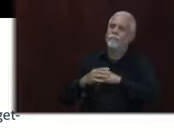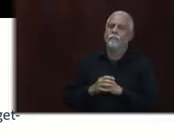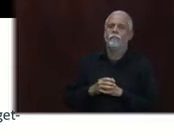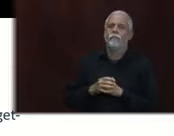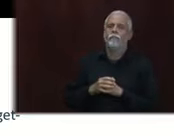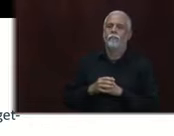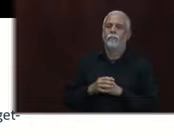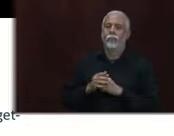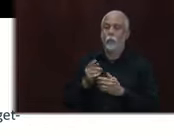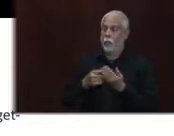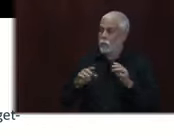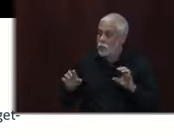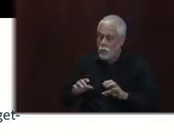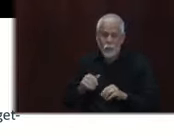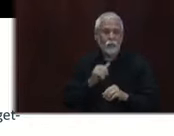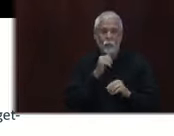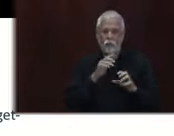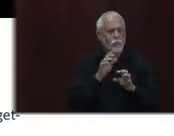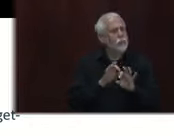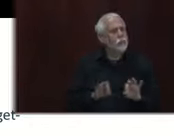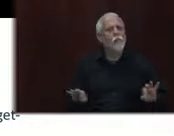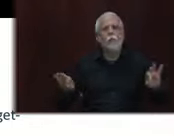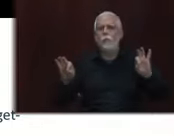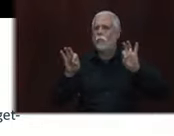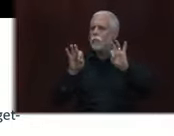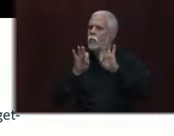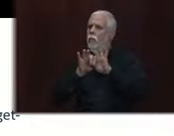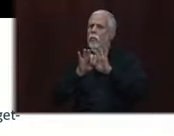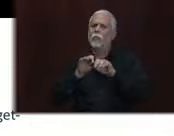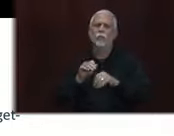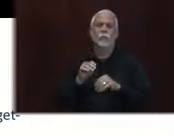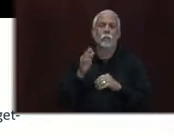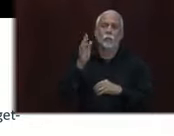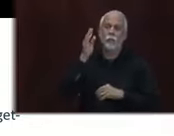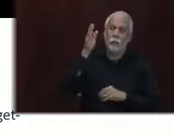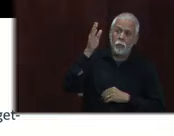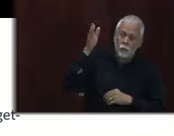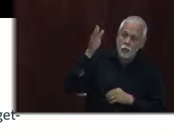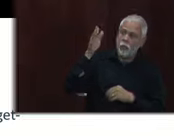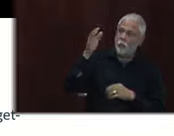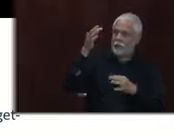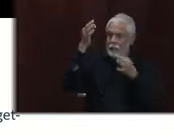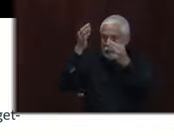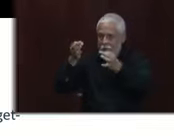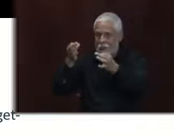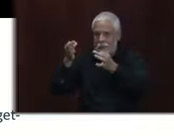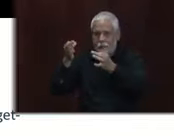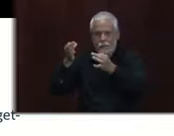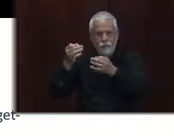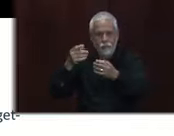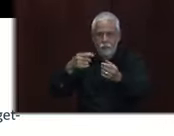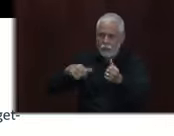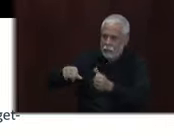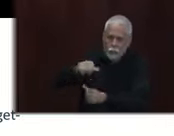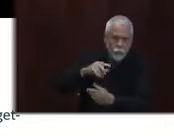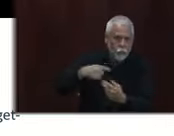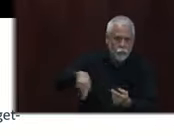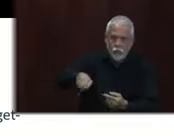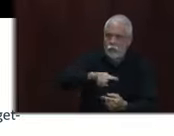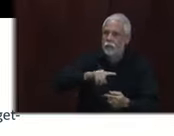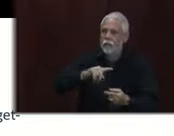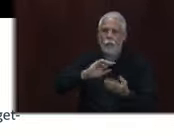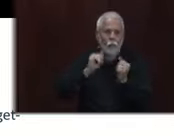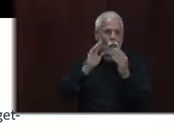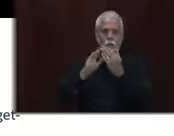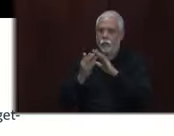The things we do or don't do matter. Our future trends and decisions lie in the hands of each other, and every